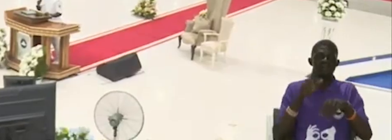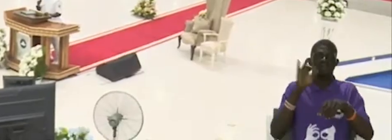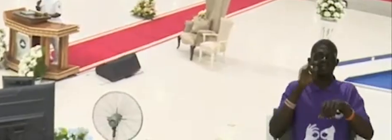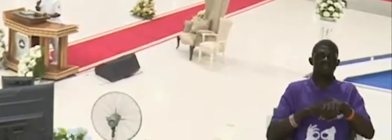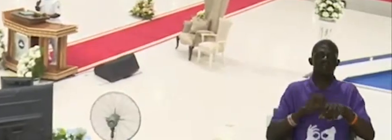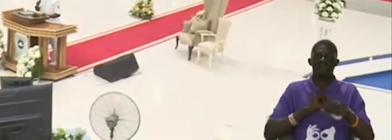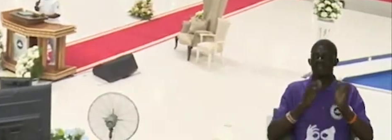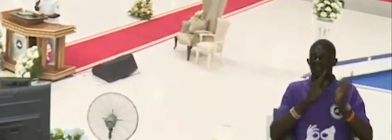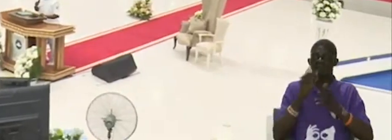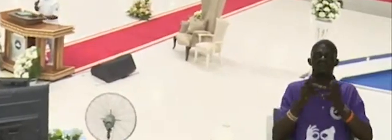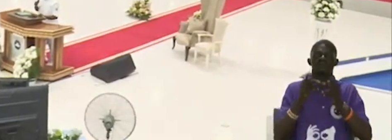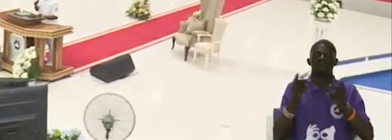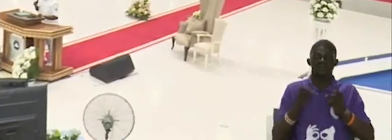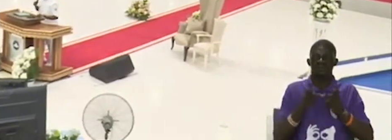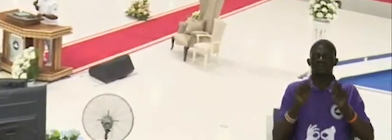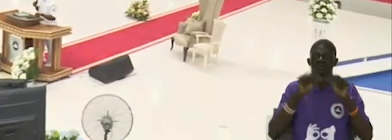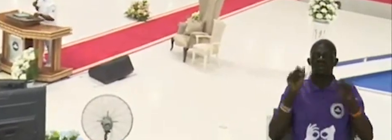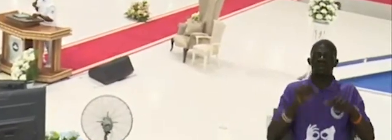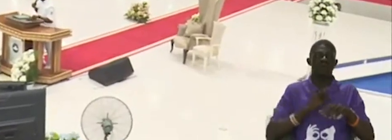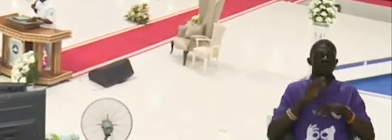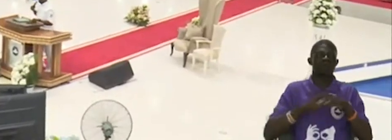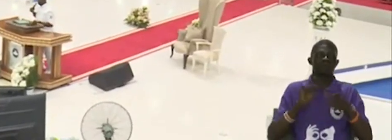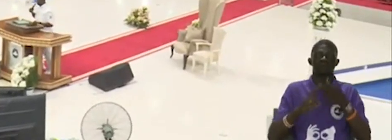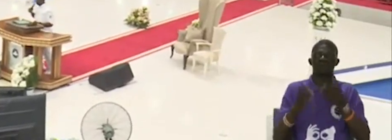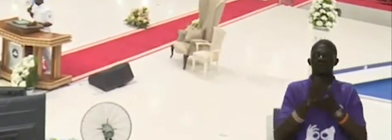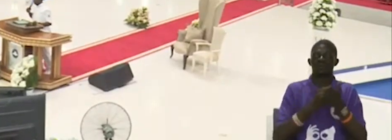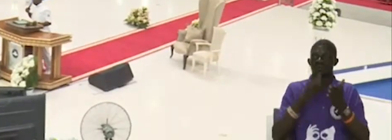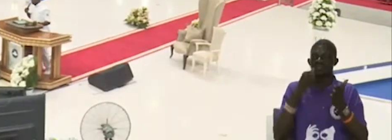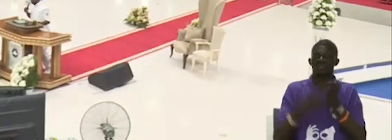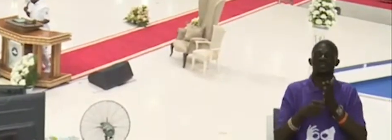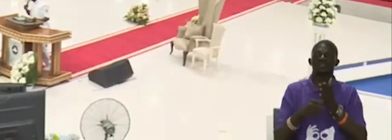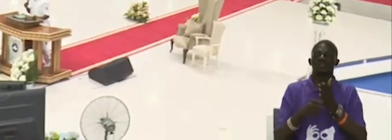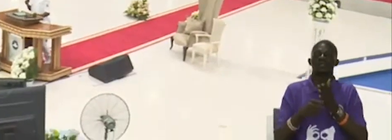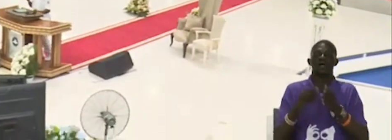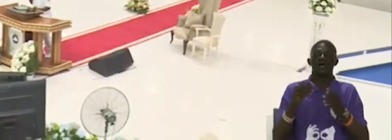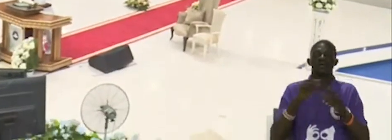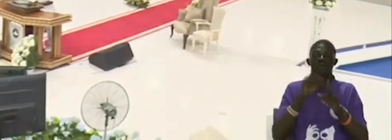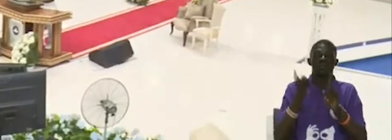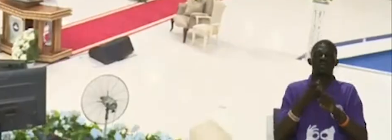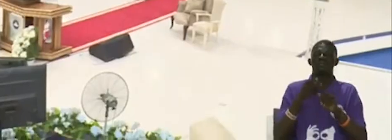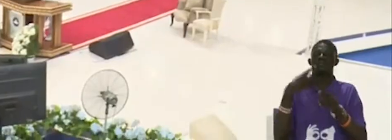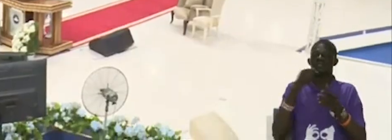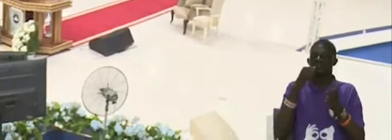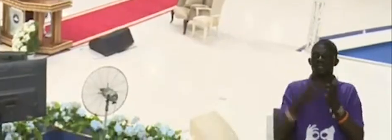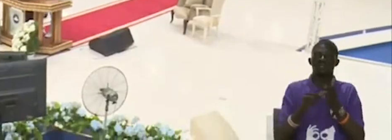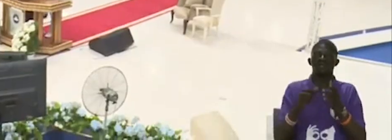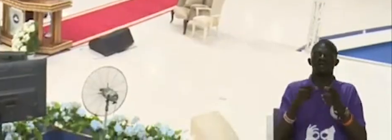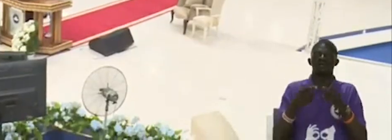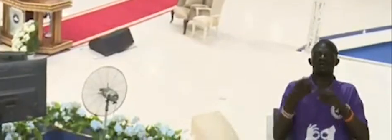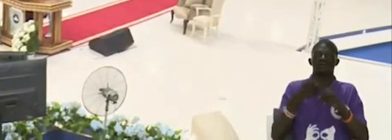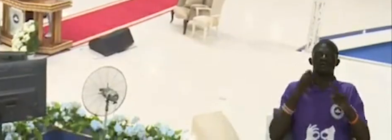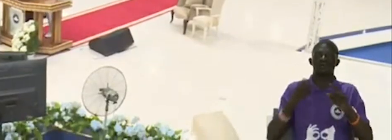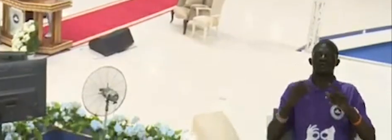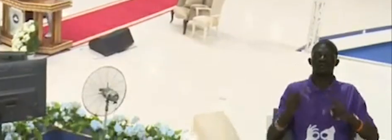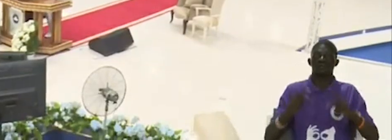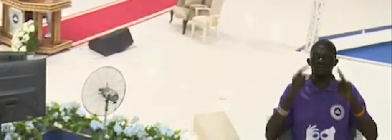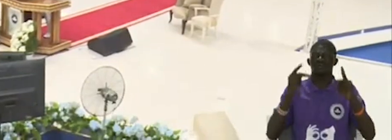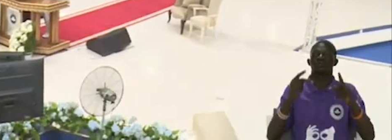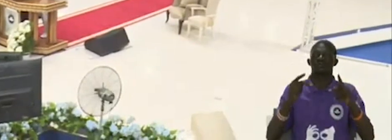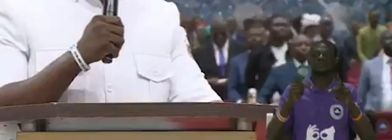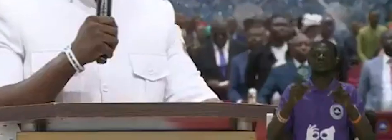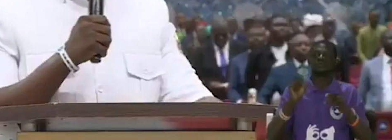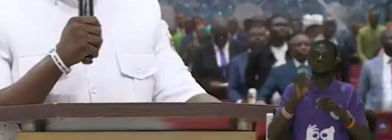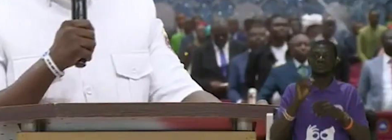this altar, we were called to come and collect a letter. And when the letter came, it was a letter of promotion. So